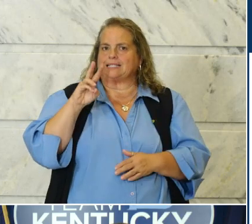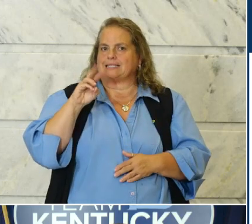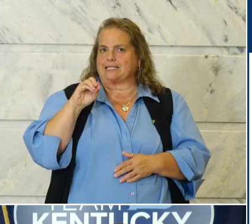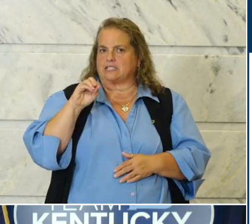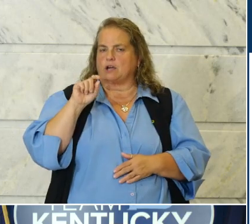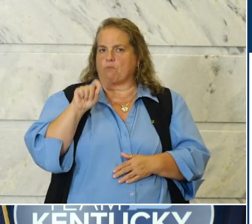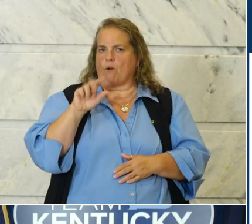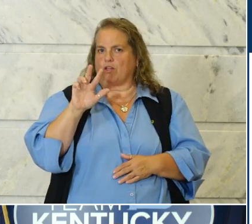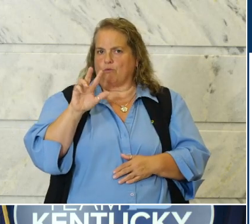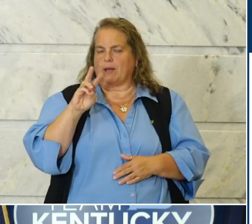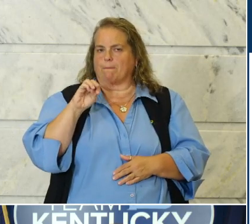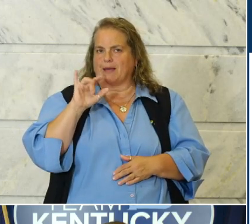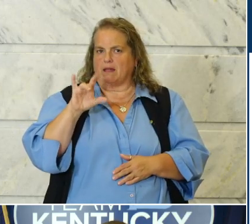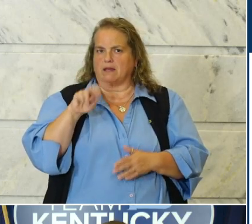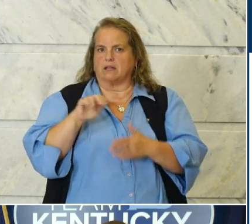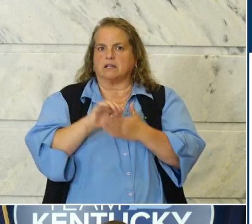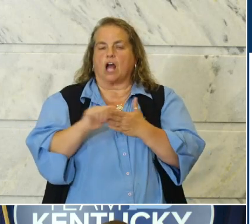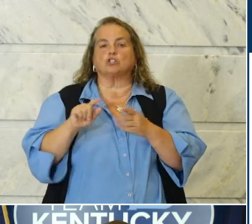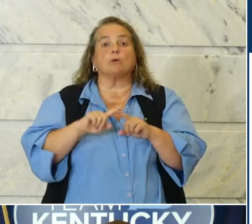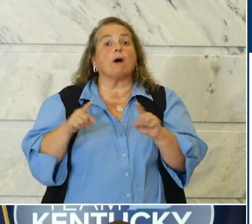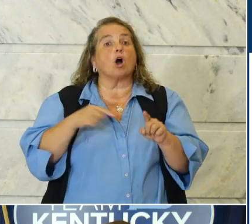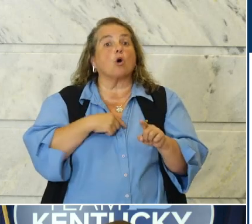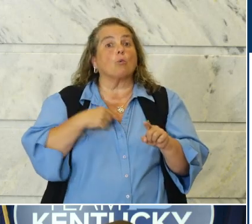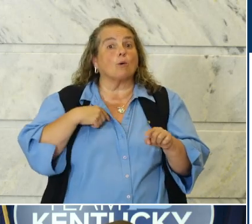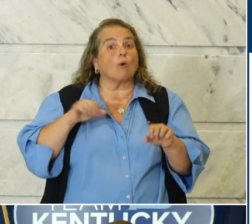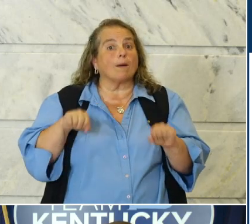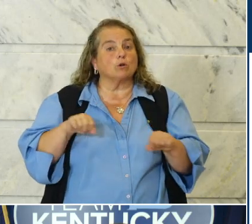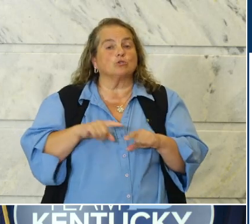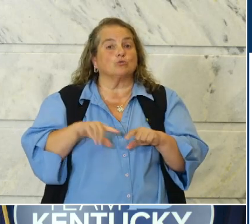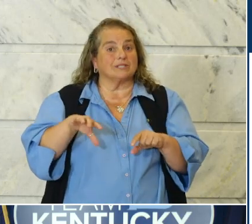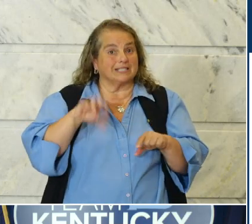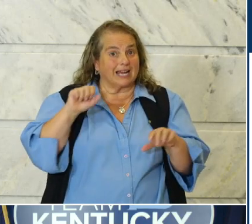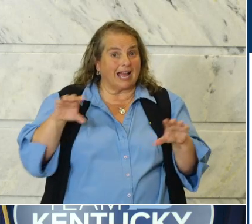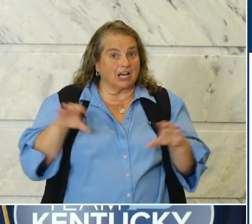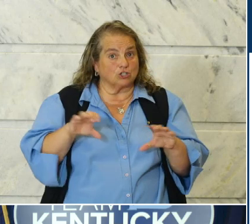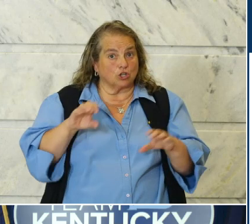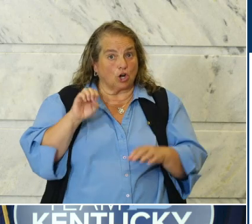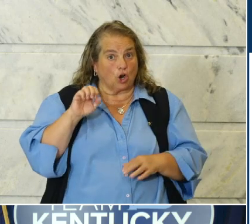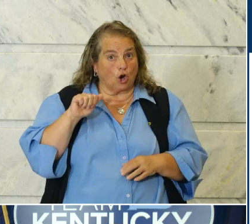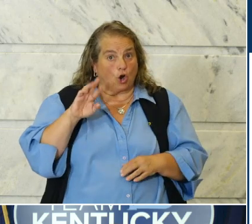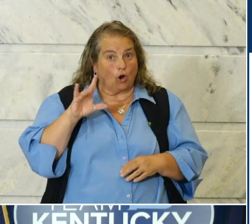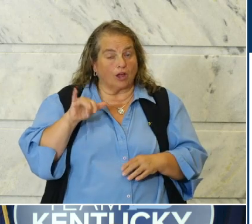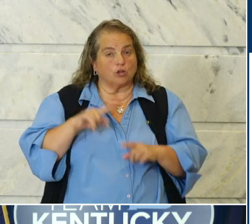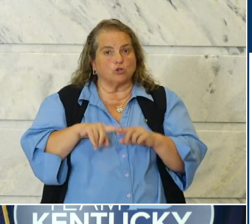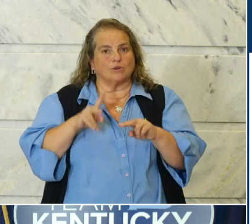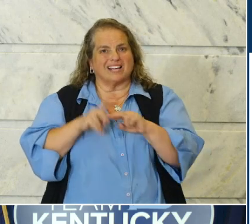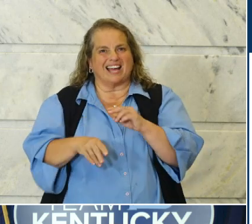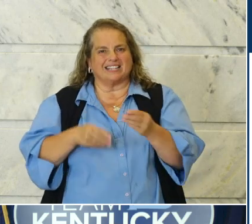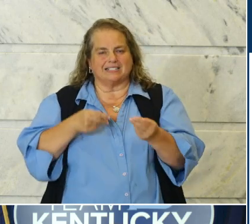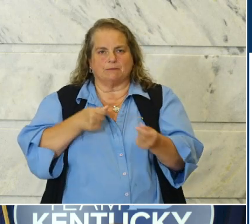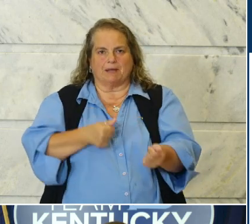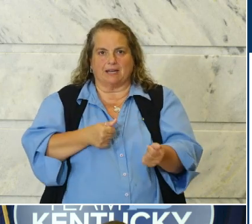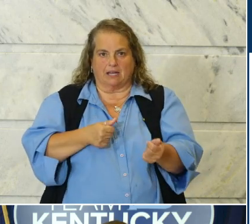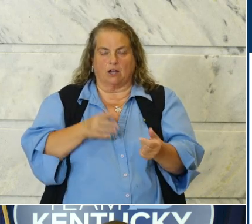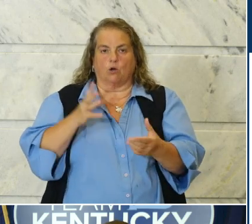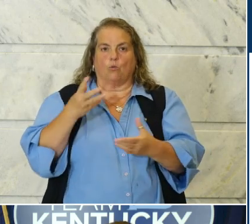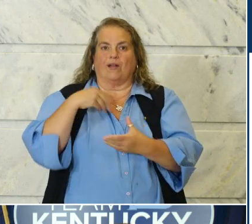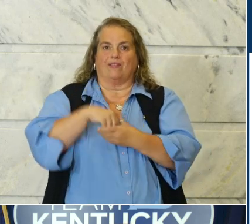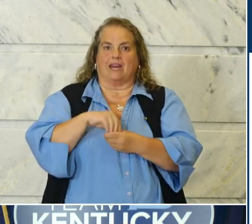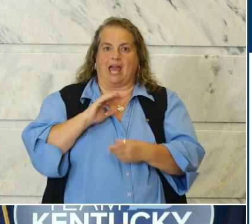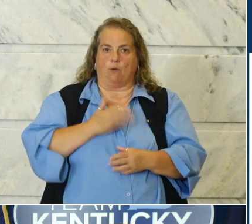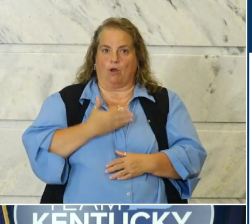million. But we were able to take action early to cut spending within